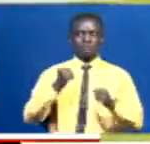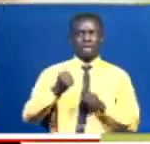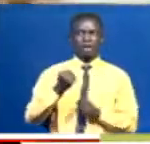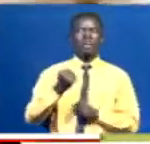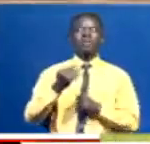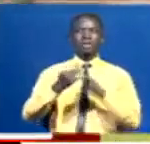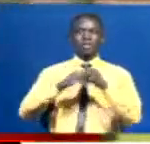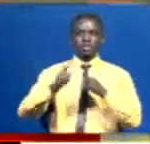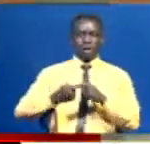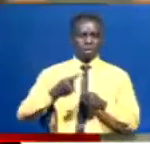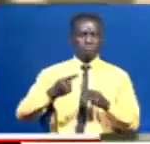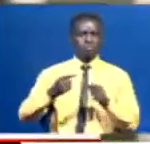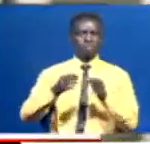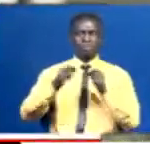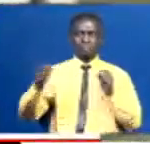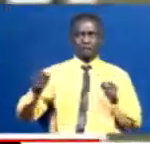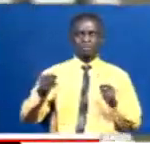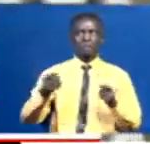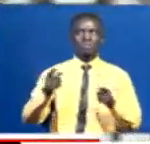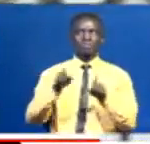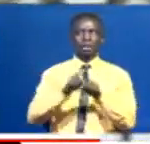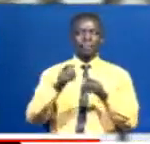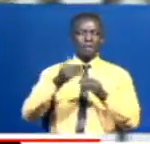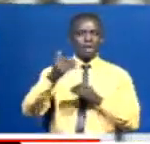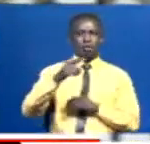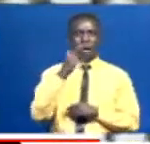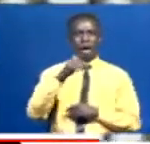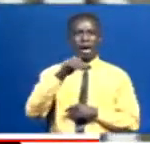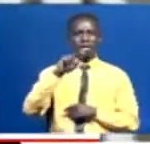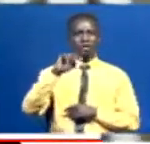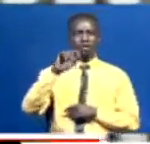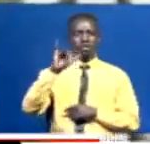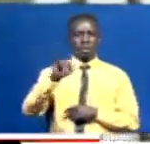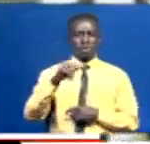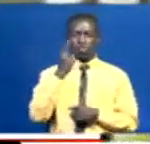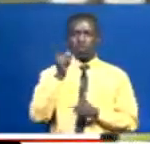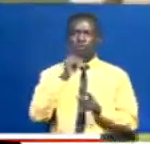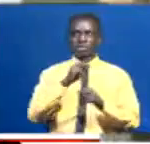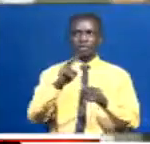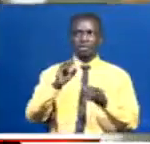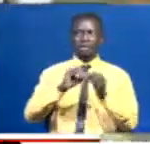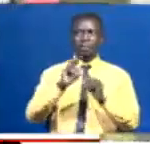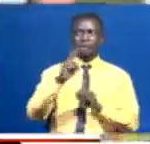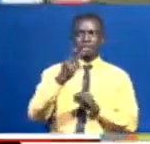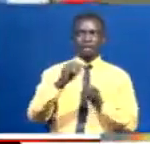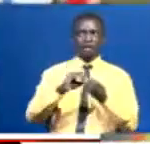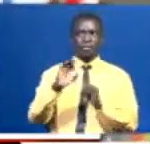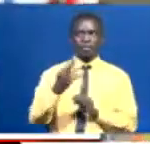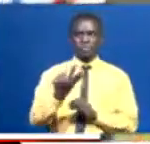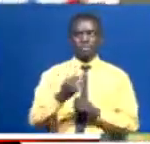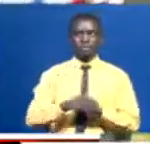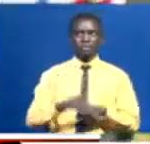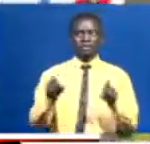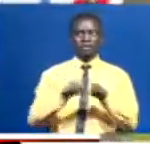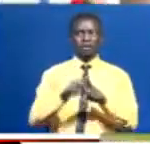Roslinda Jepkerer and Antonina Kwambai, who finished second and third respectively. The